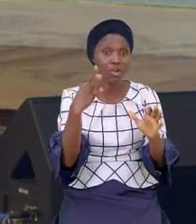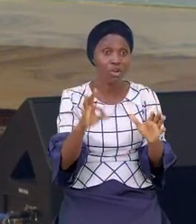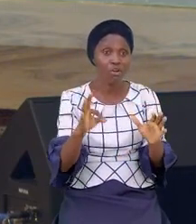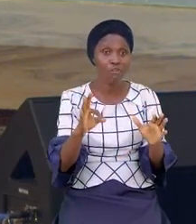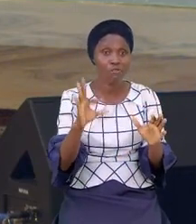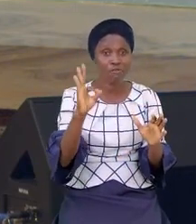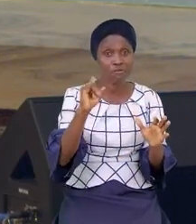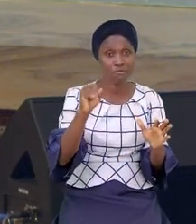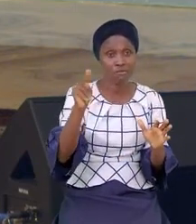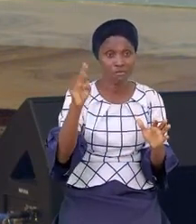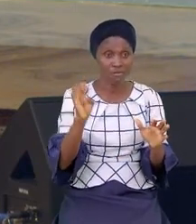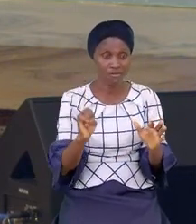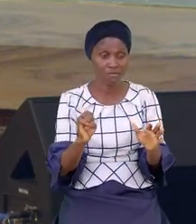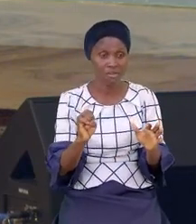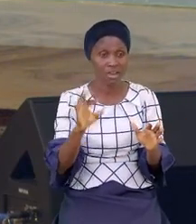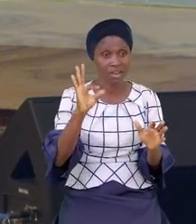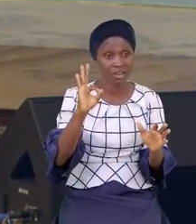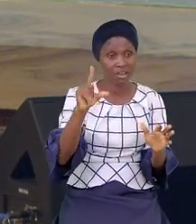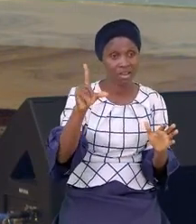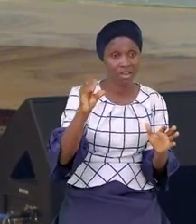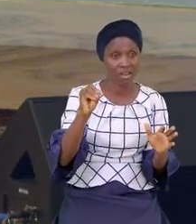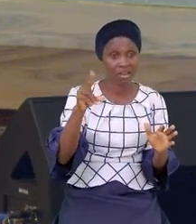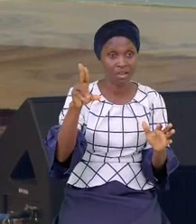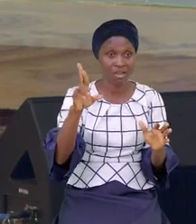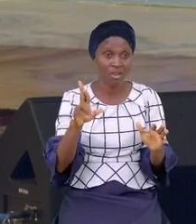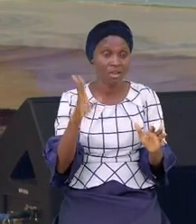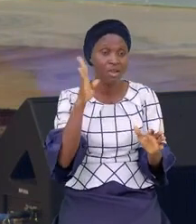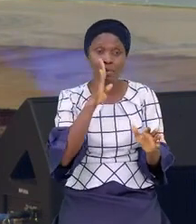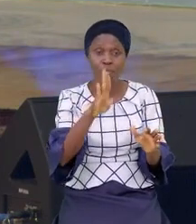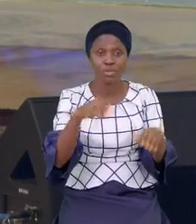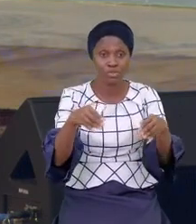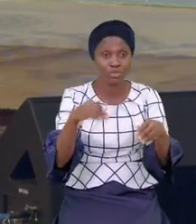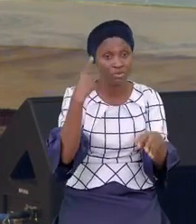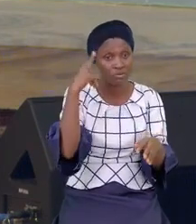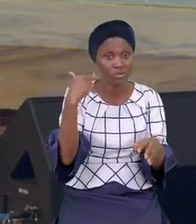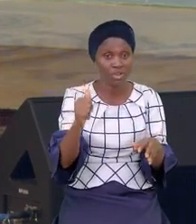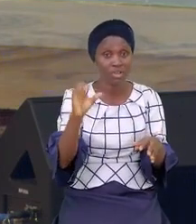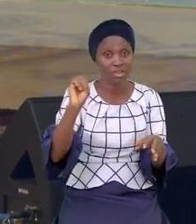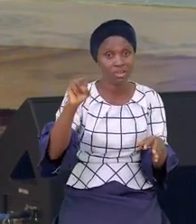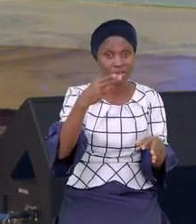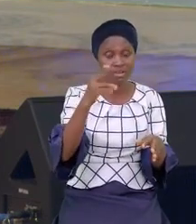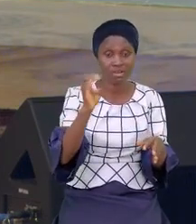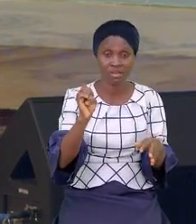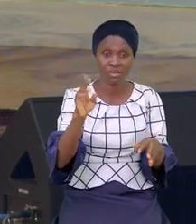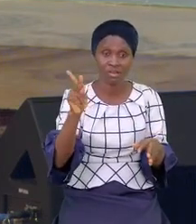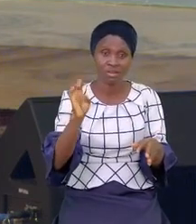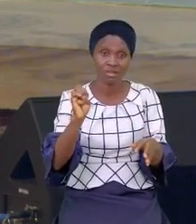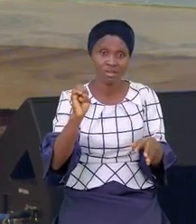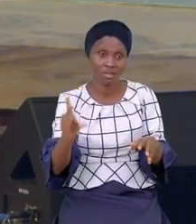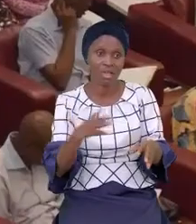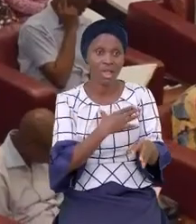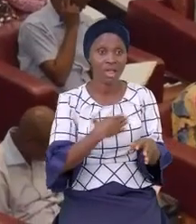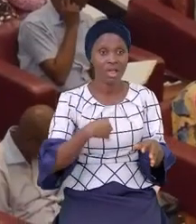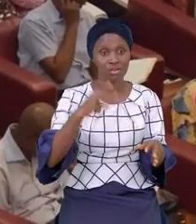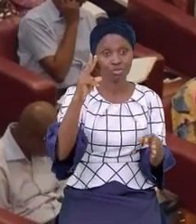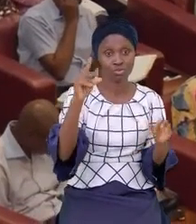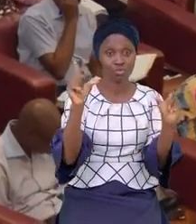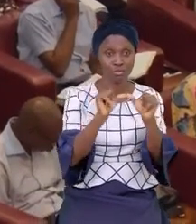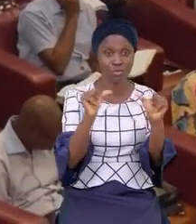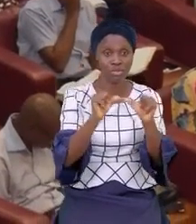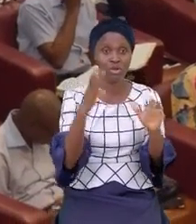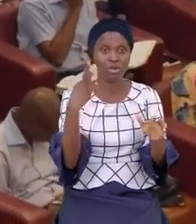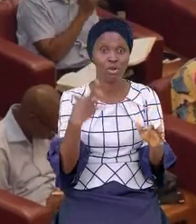flour be sold for a shekel, and 2 measures of barley